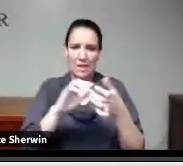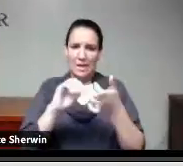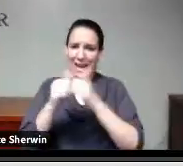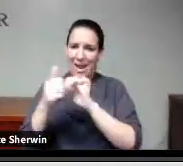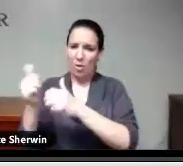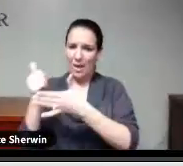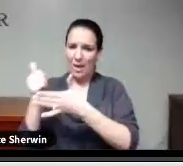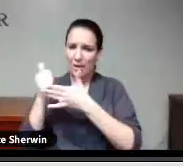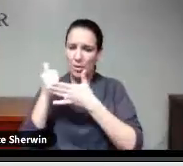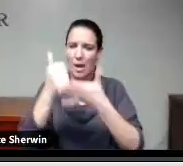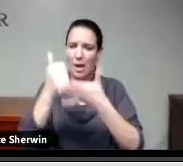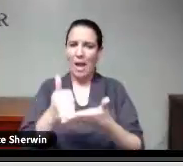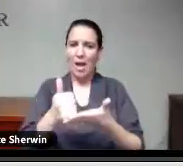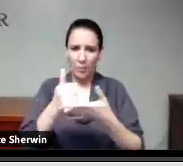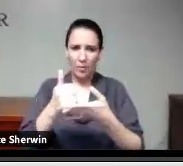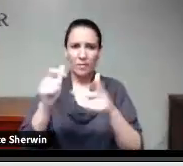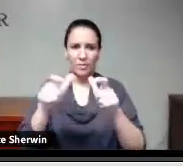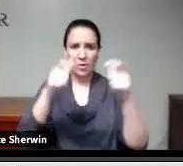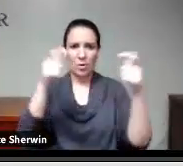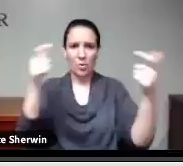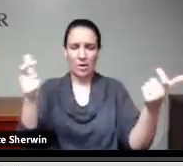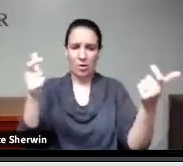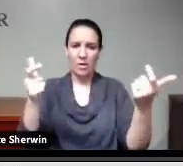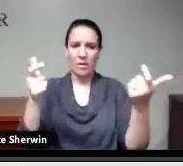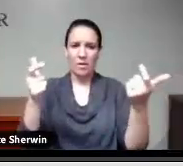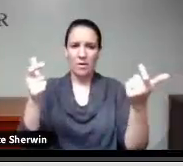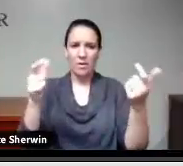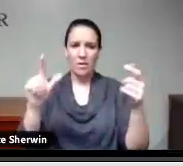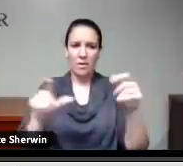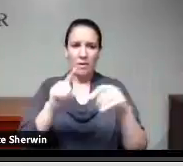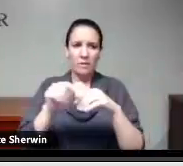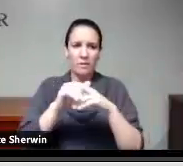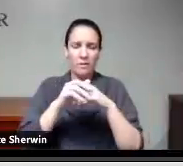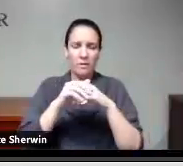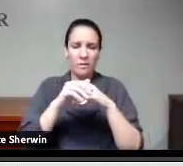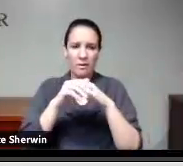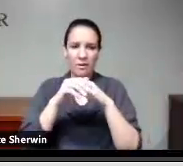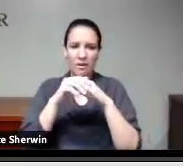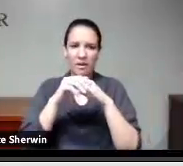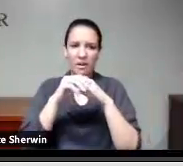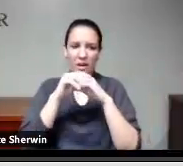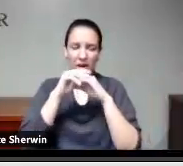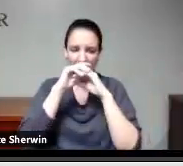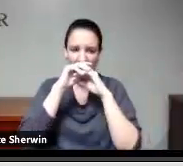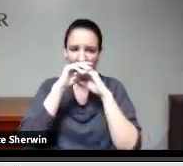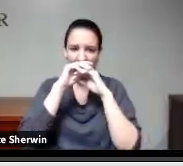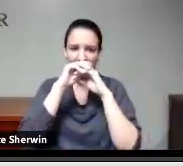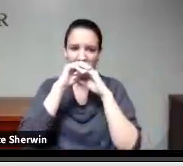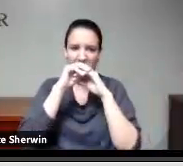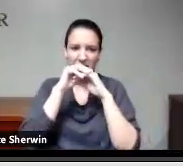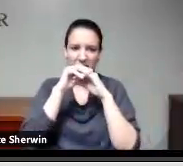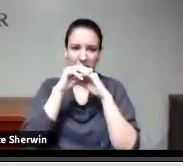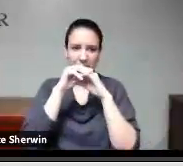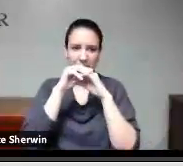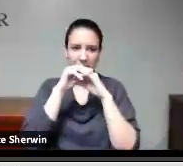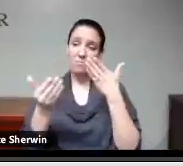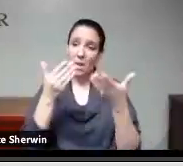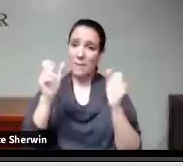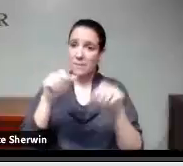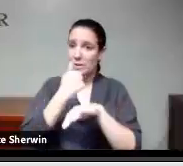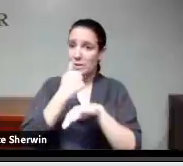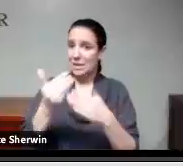or committees might actually allow for more diverse participation, might allow you to do some new training and development